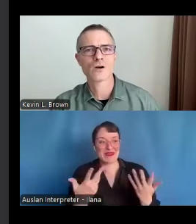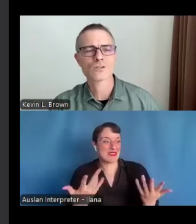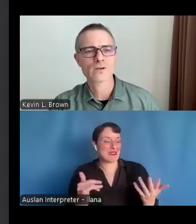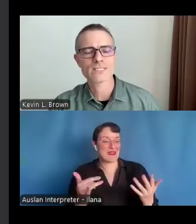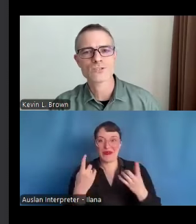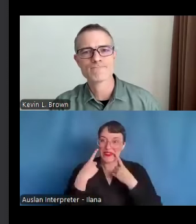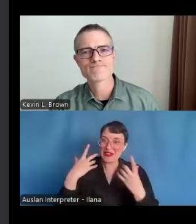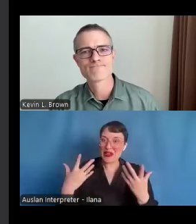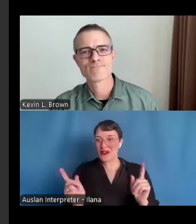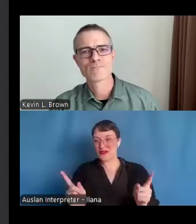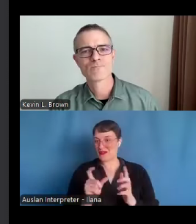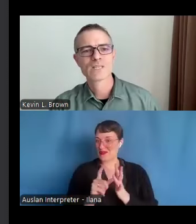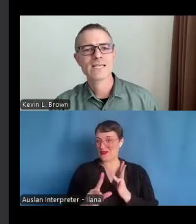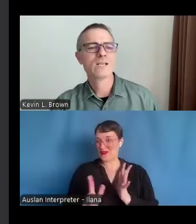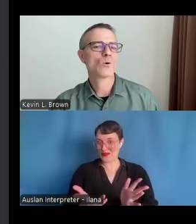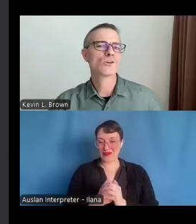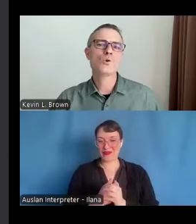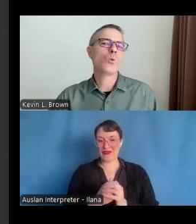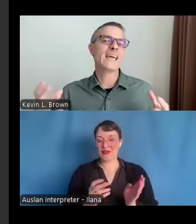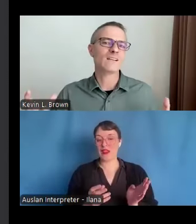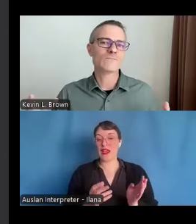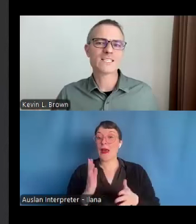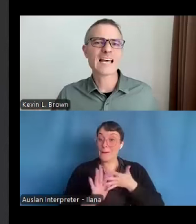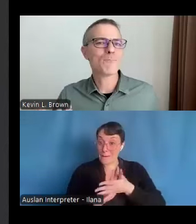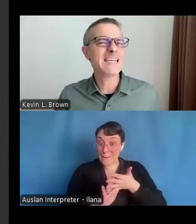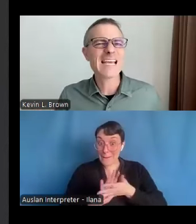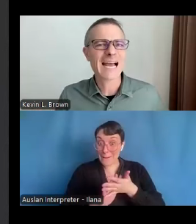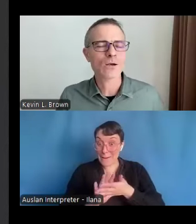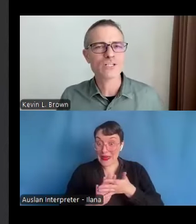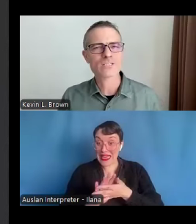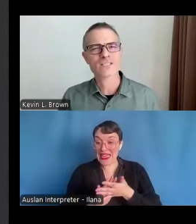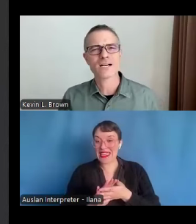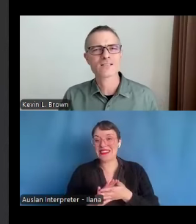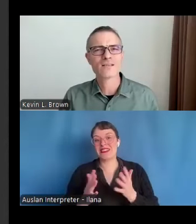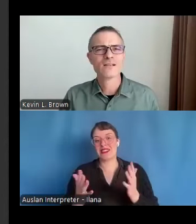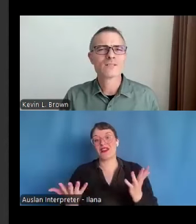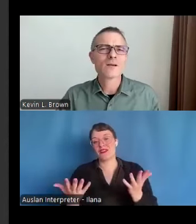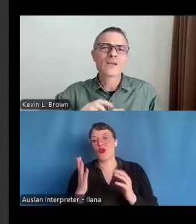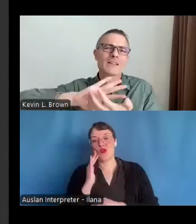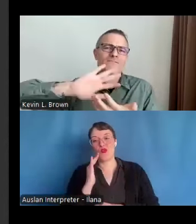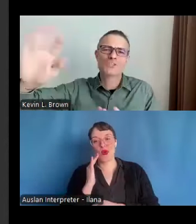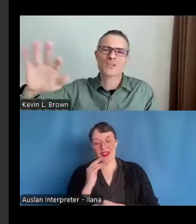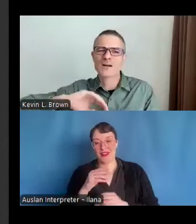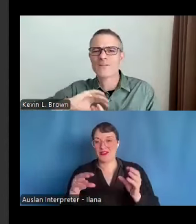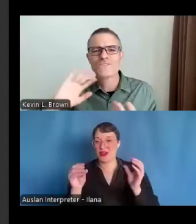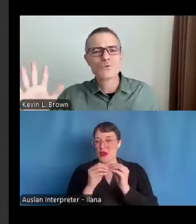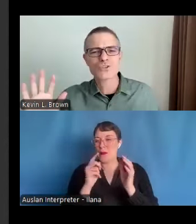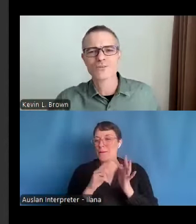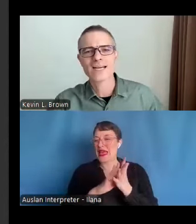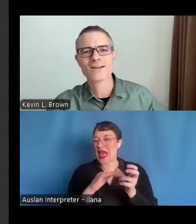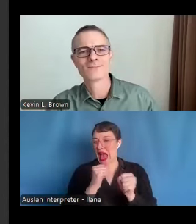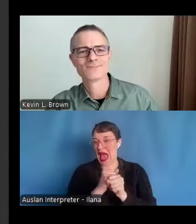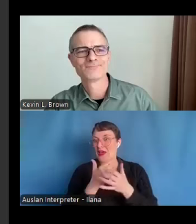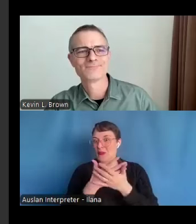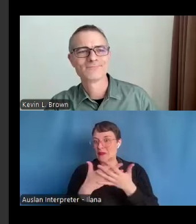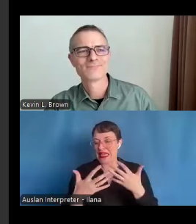or your arts organization. In order to win. This is that BHAG we just discussed. Something about the vision, about the future,